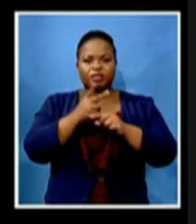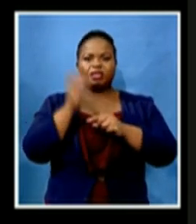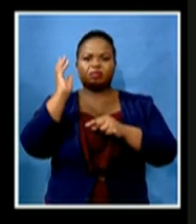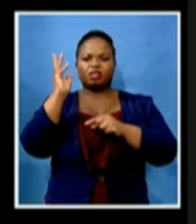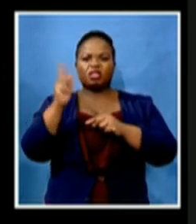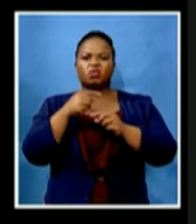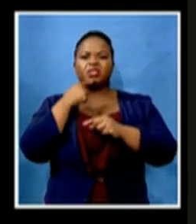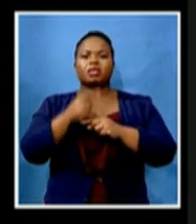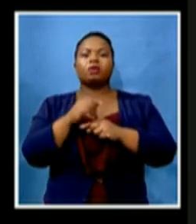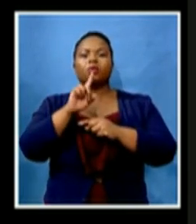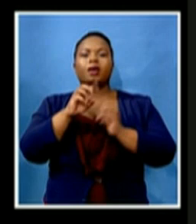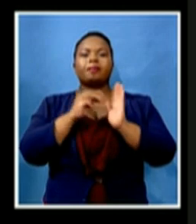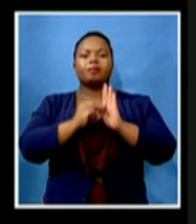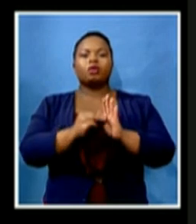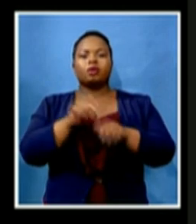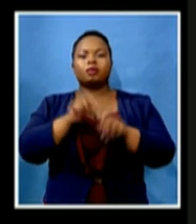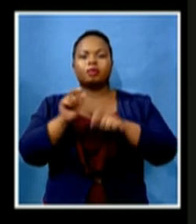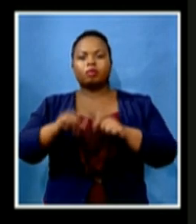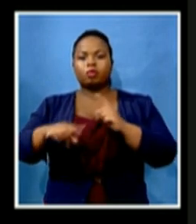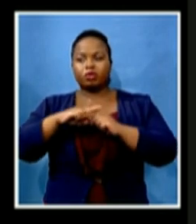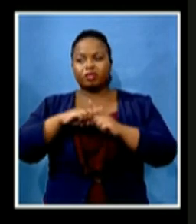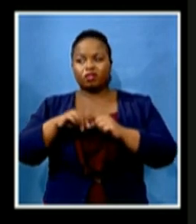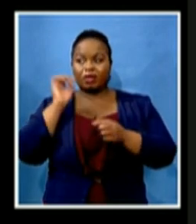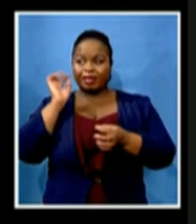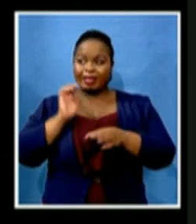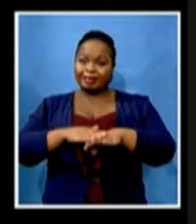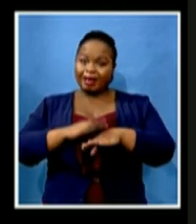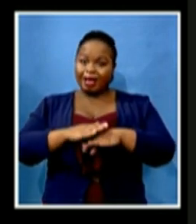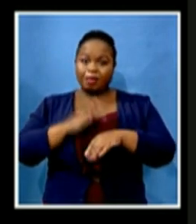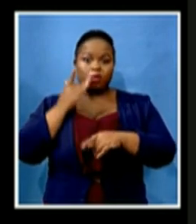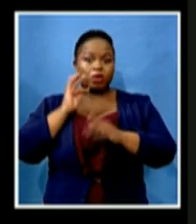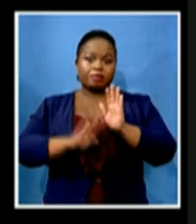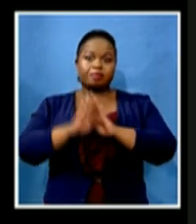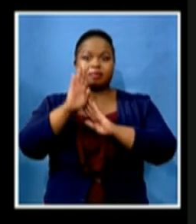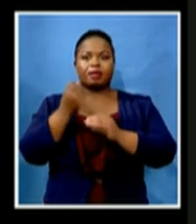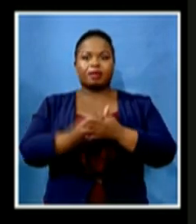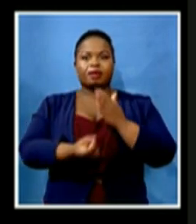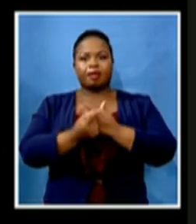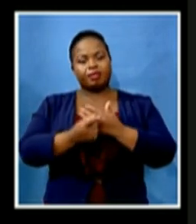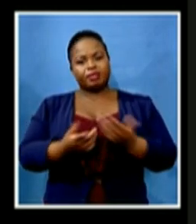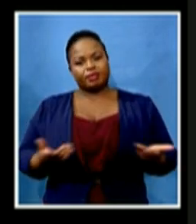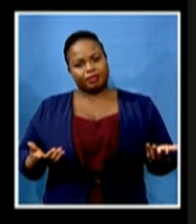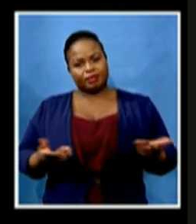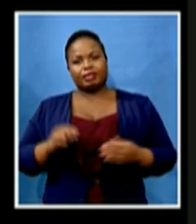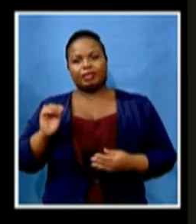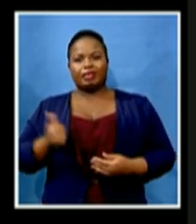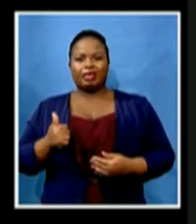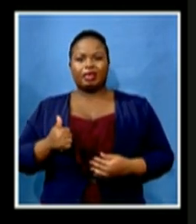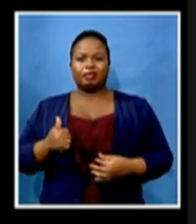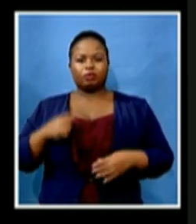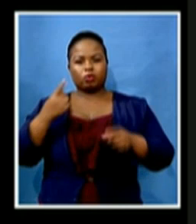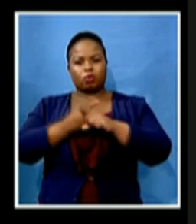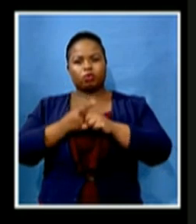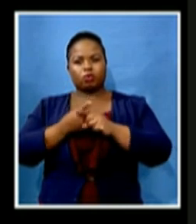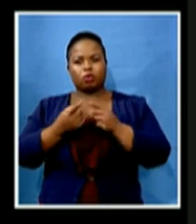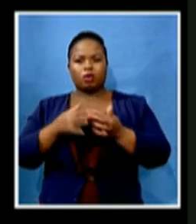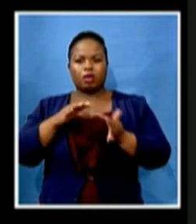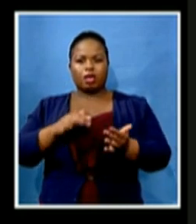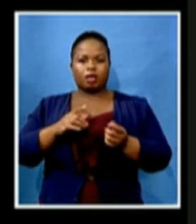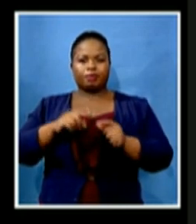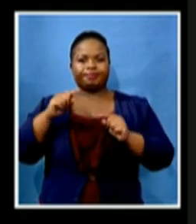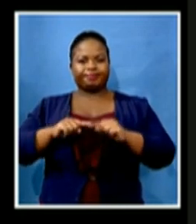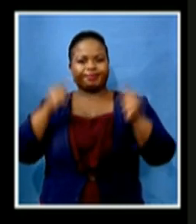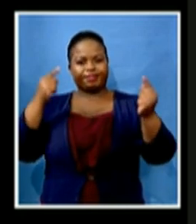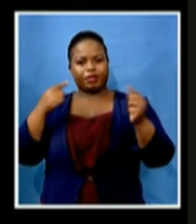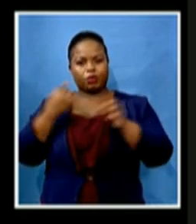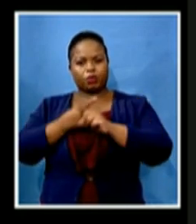the time of the peak. And so it's in some ways it's sort of an integration to give the cumulative number of cases.